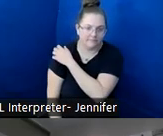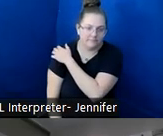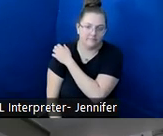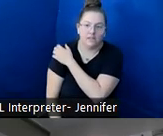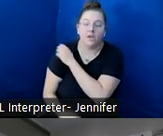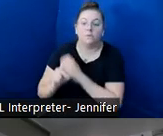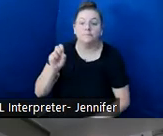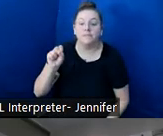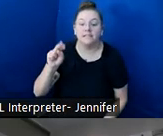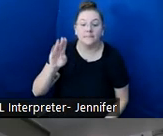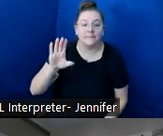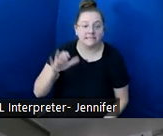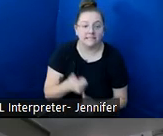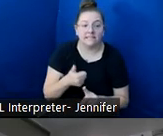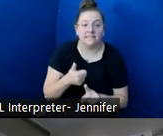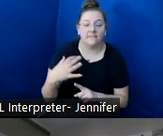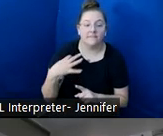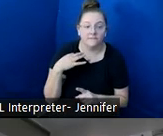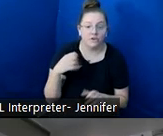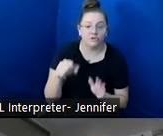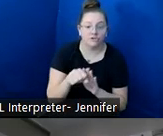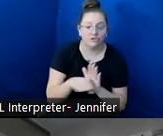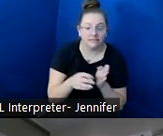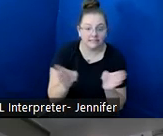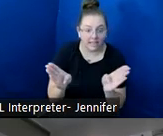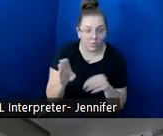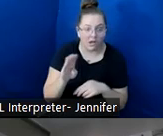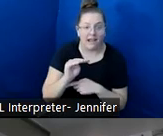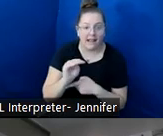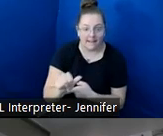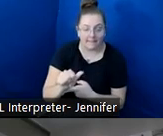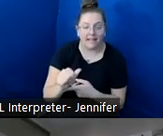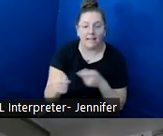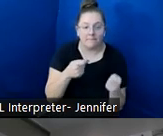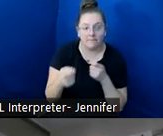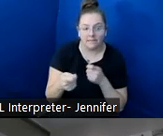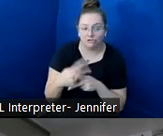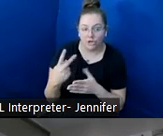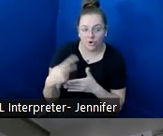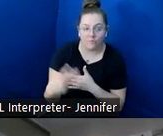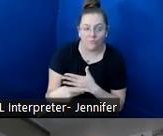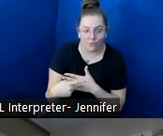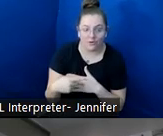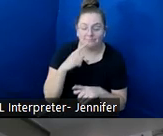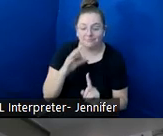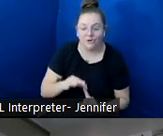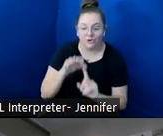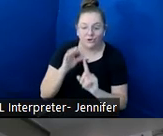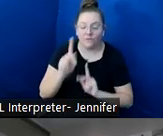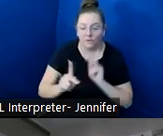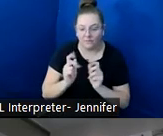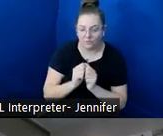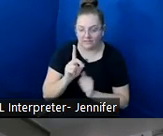SNBC is a voluntary statewide medical assistance managed care program uniquely tailored for people with